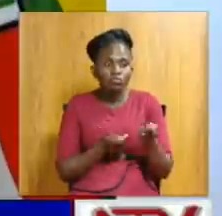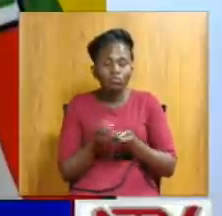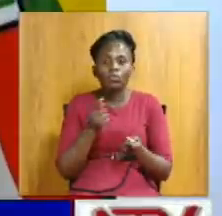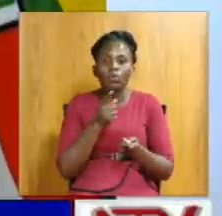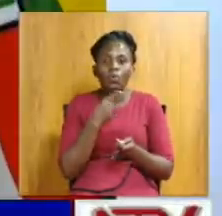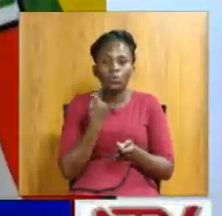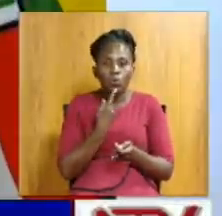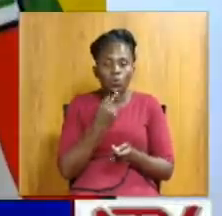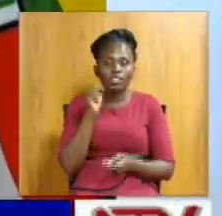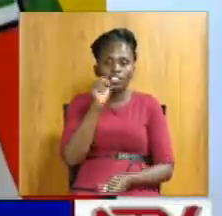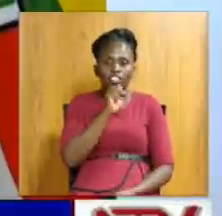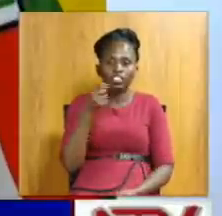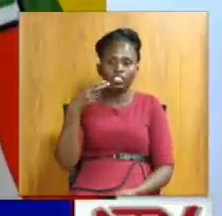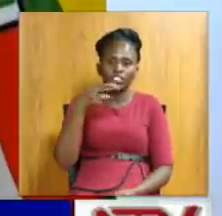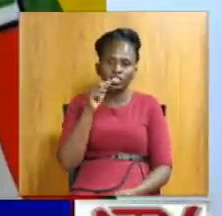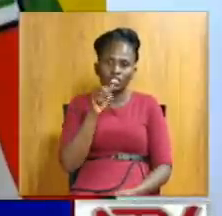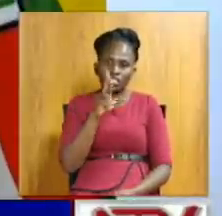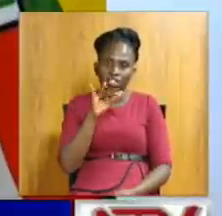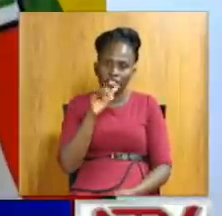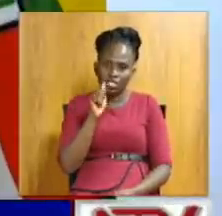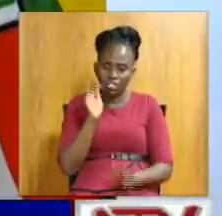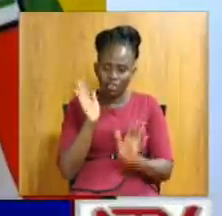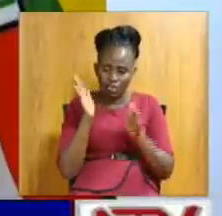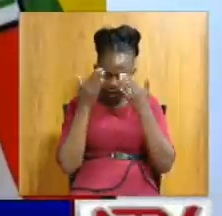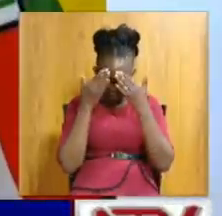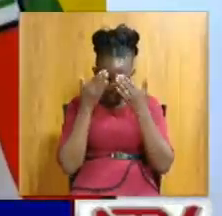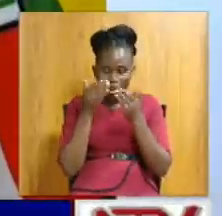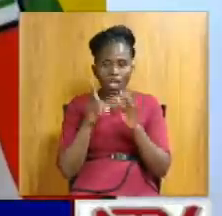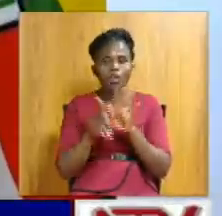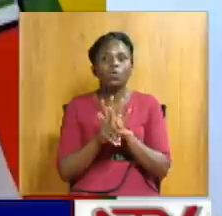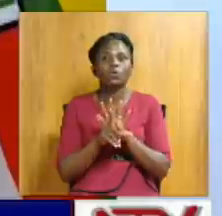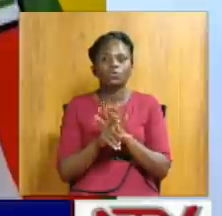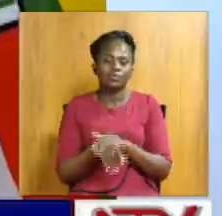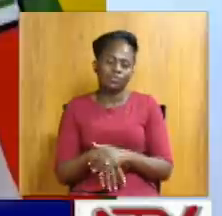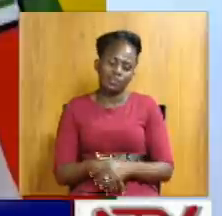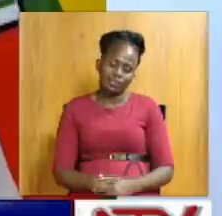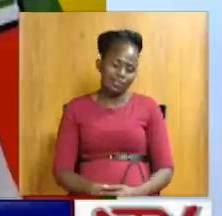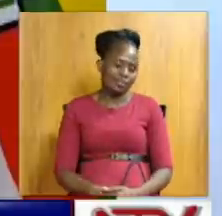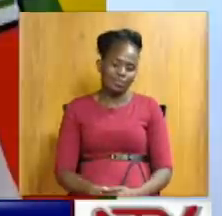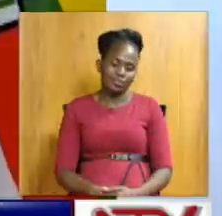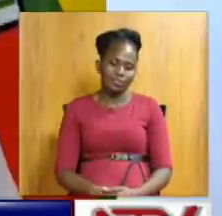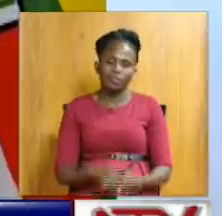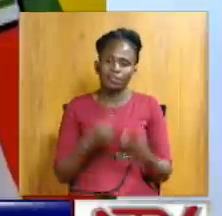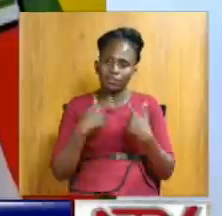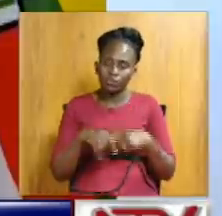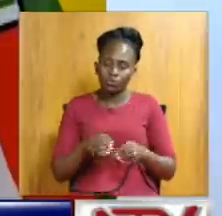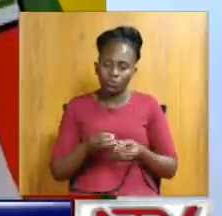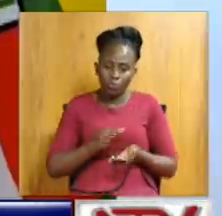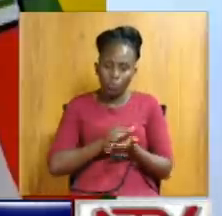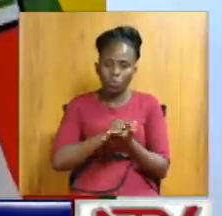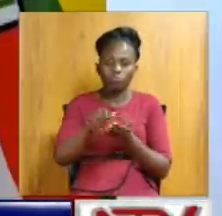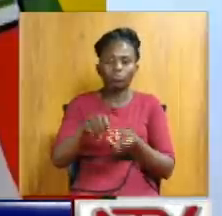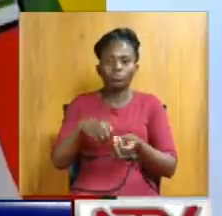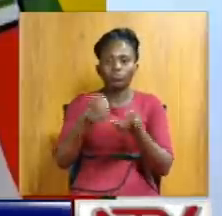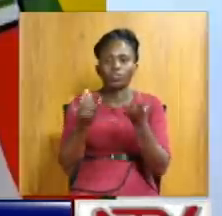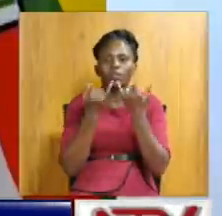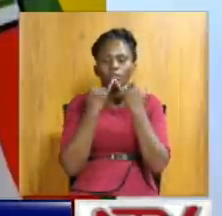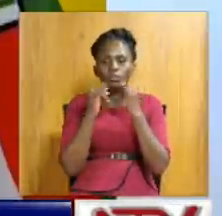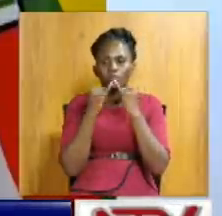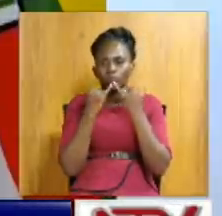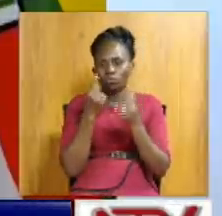At the right time, we shall publicize this information so that Ugandans can see the tragedy of Africa.